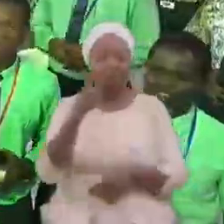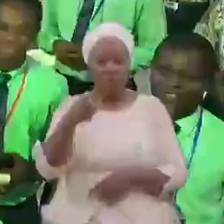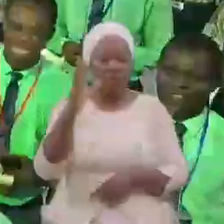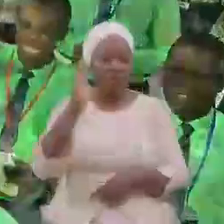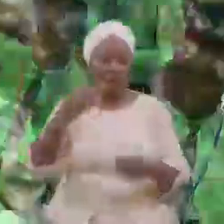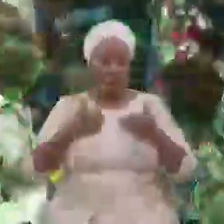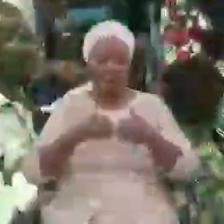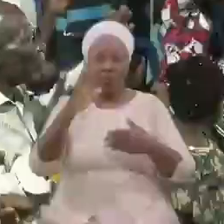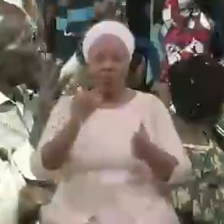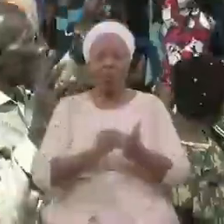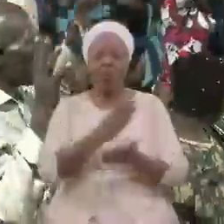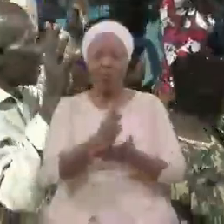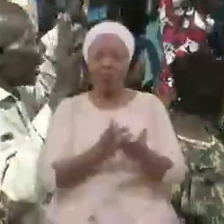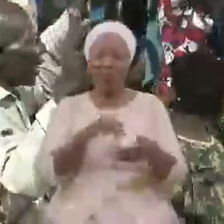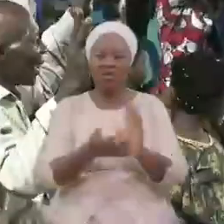your portion.